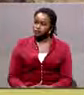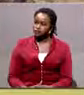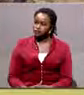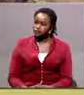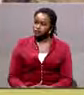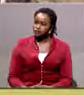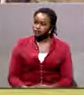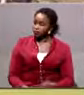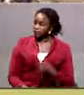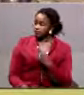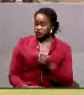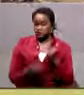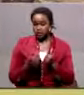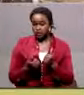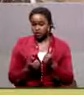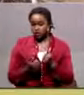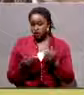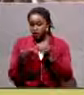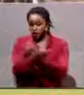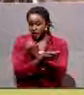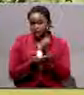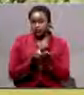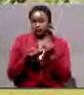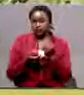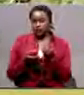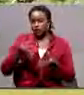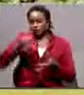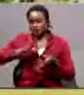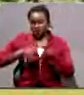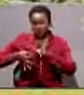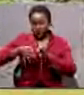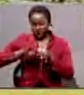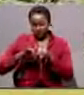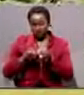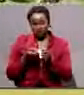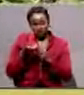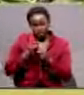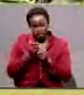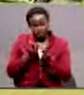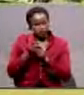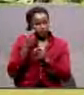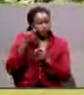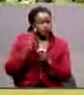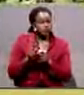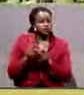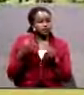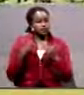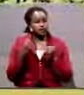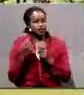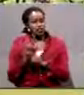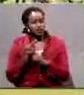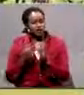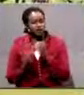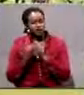This is the harvesting of genetically modified potatoes being tested for resistance against potato late blight disease at